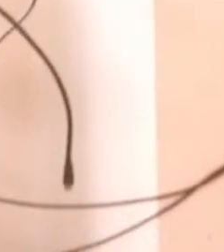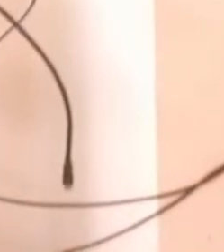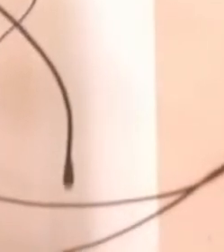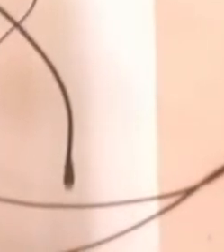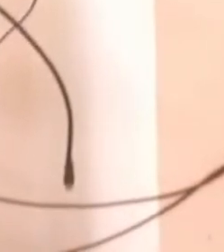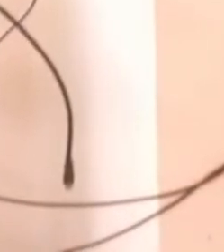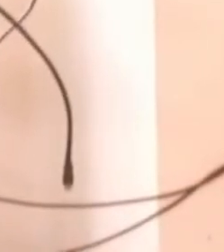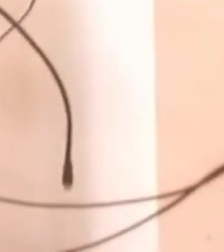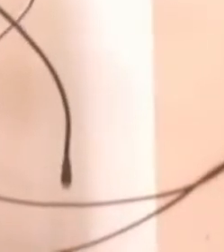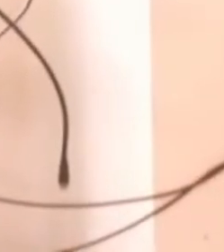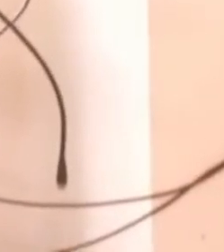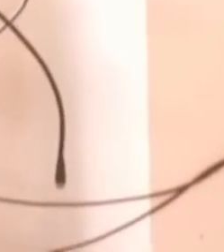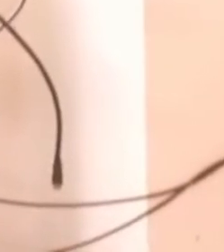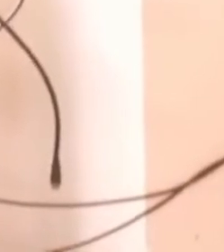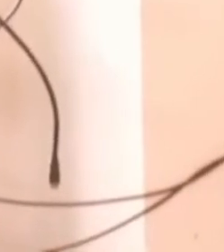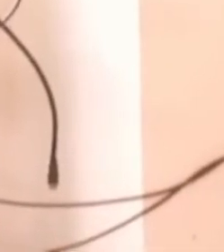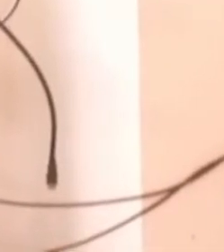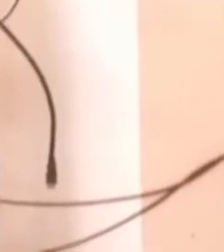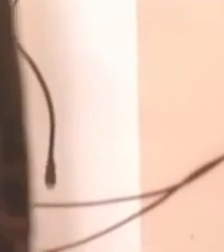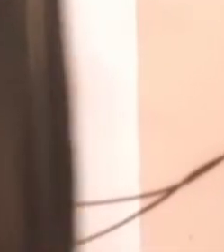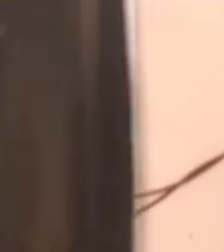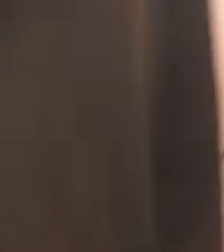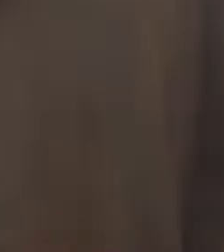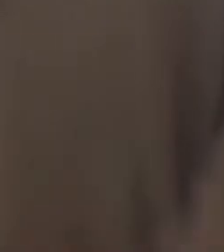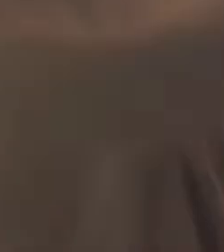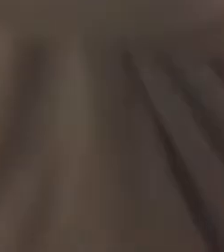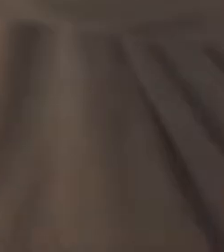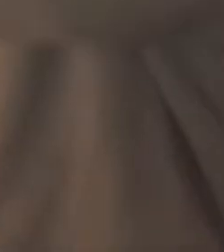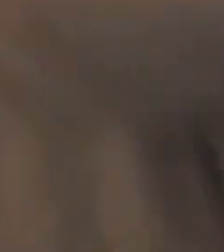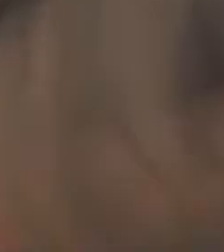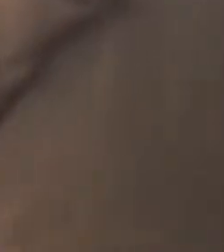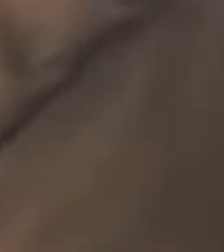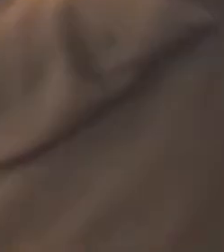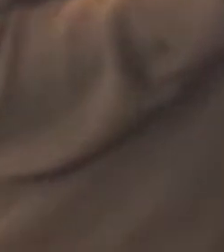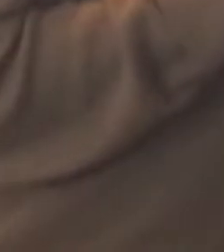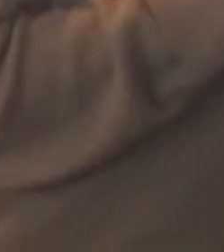well, and not in a rushed way. All right. The food is served on the balcony.